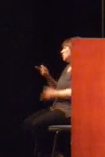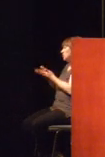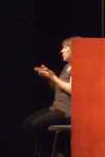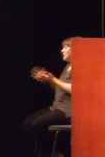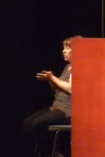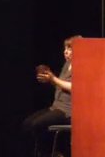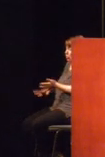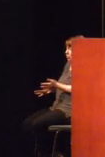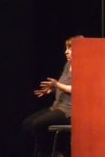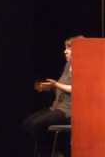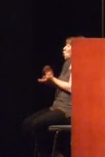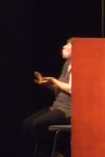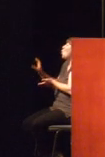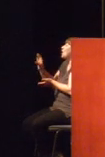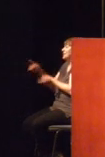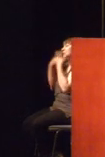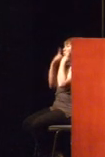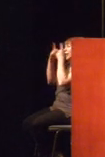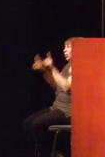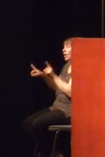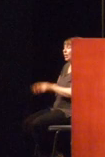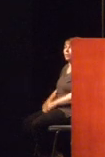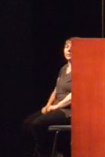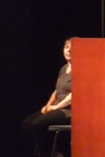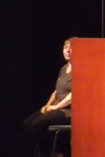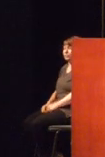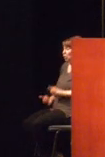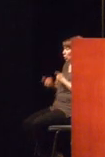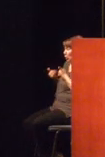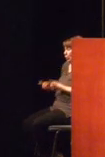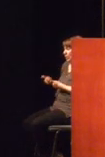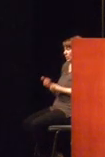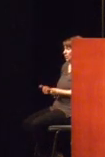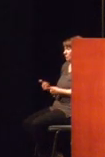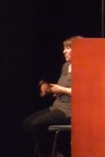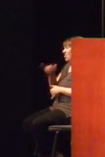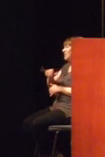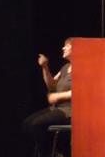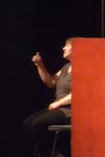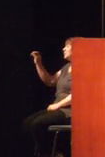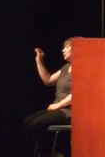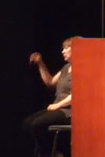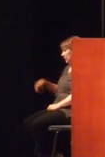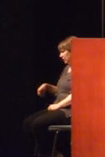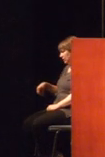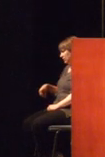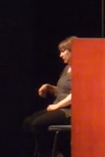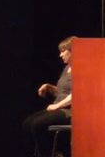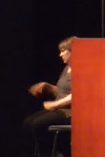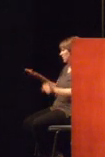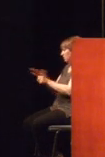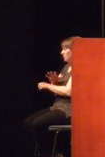Cuesta does really well, as Dr. Stearns mentioned. Currently, that's 10% of the